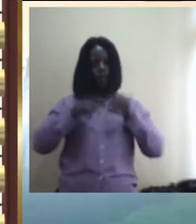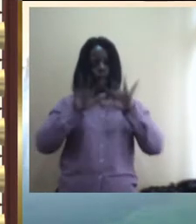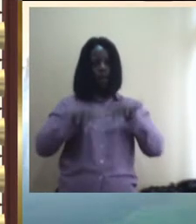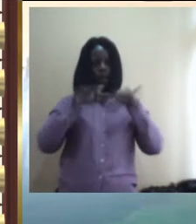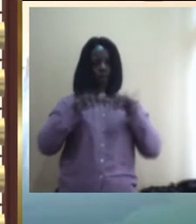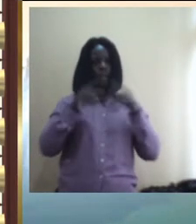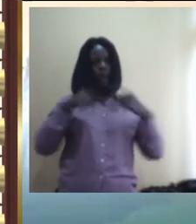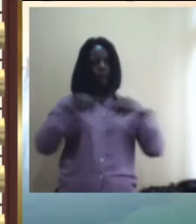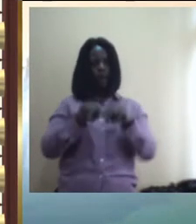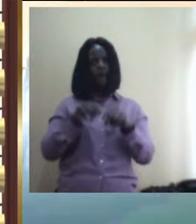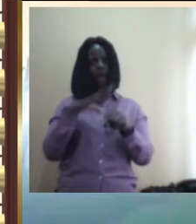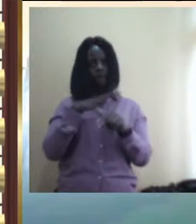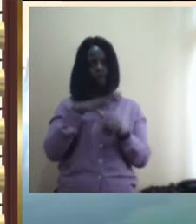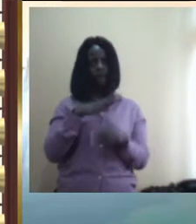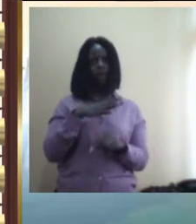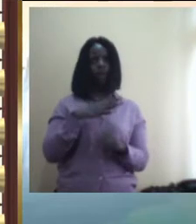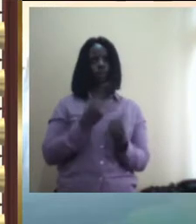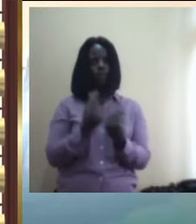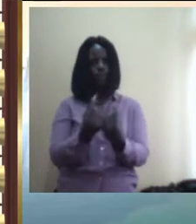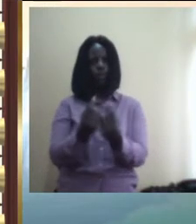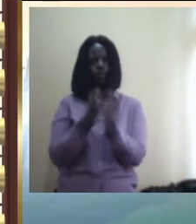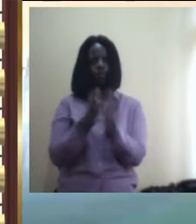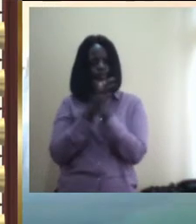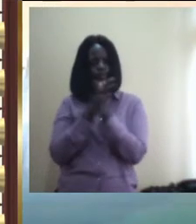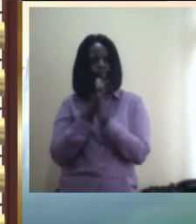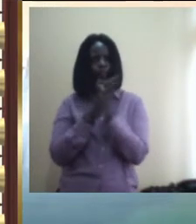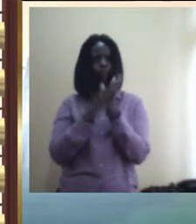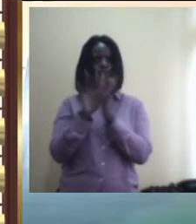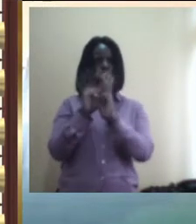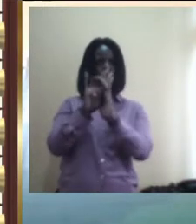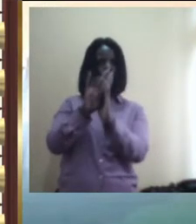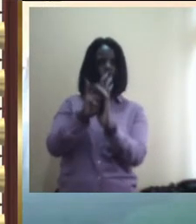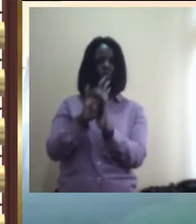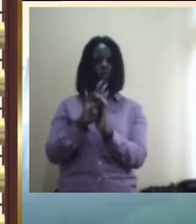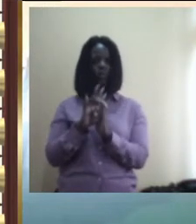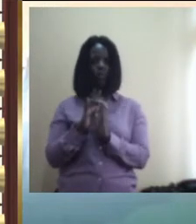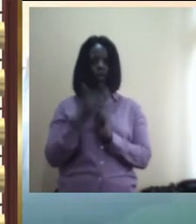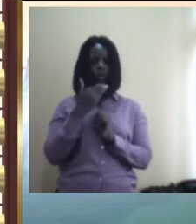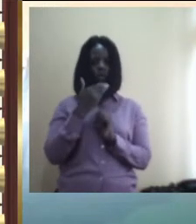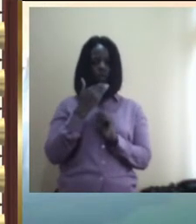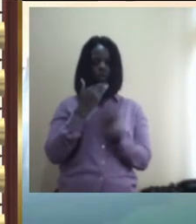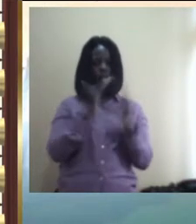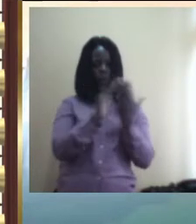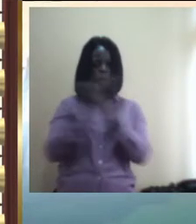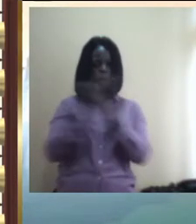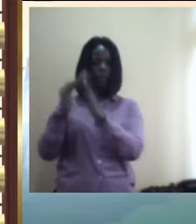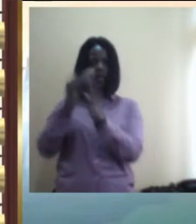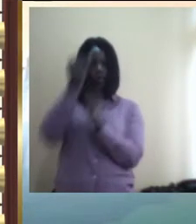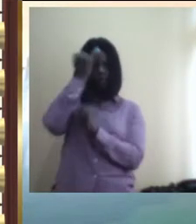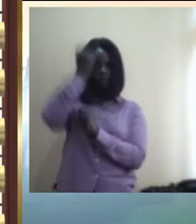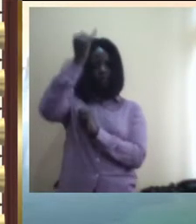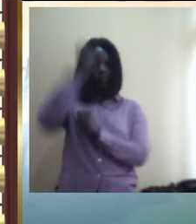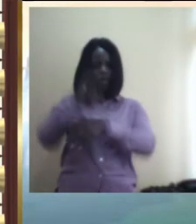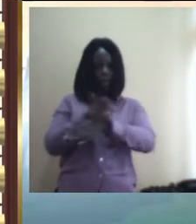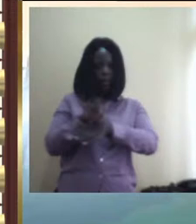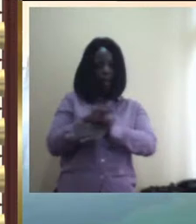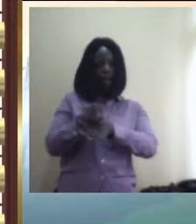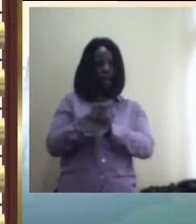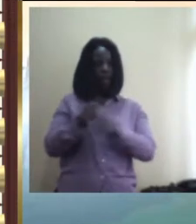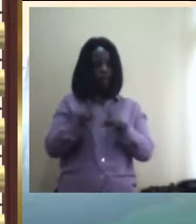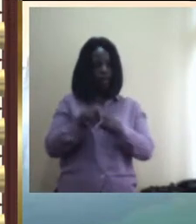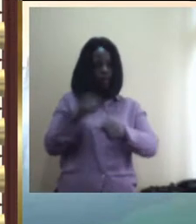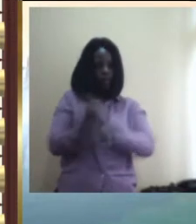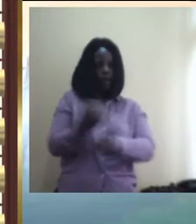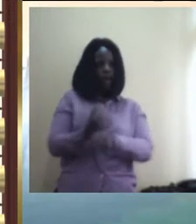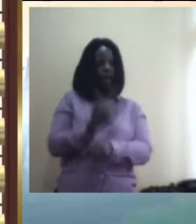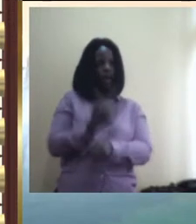are heartened by and inspired by examples of community initiative and activism by